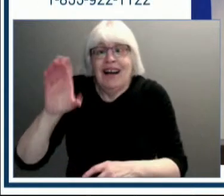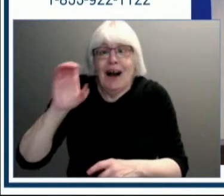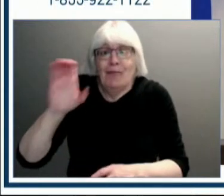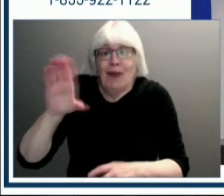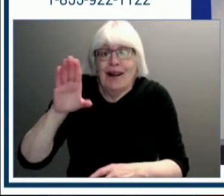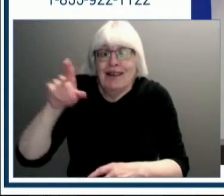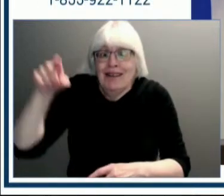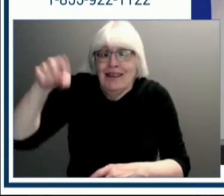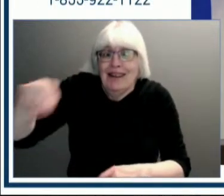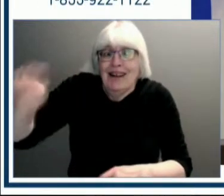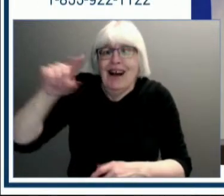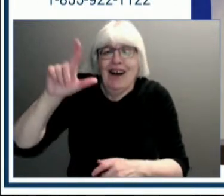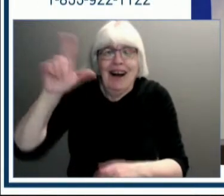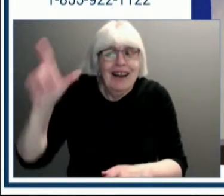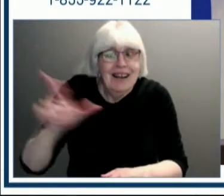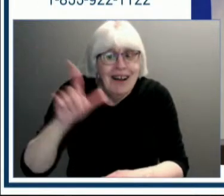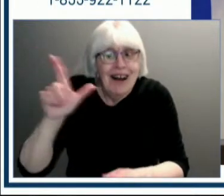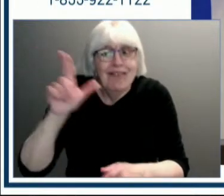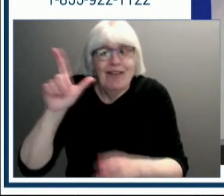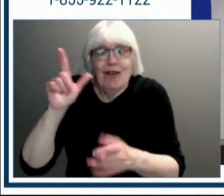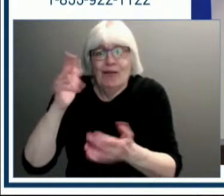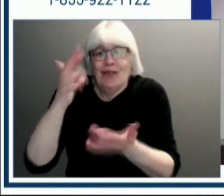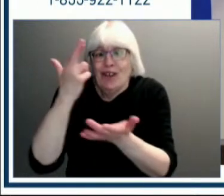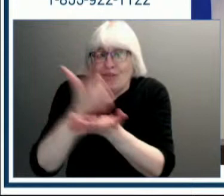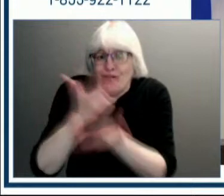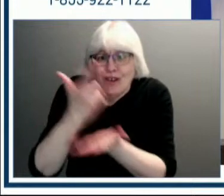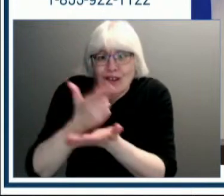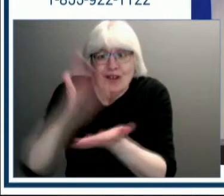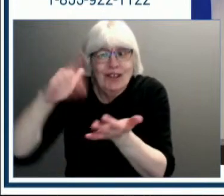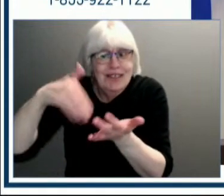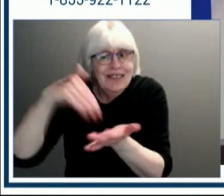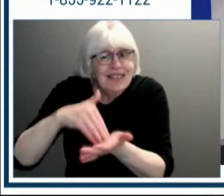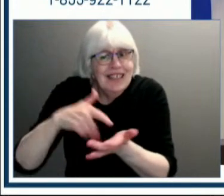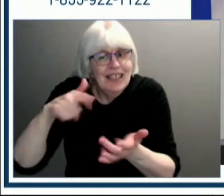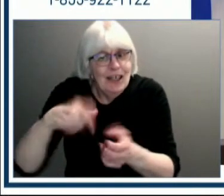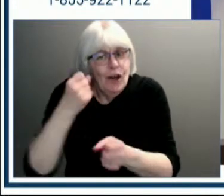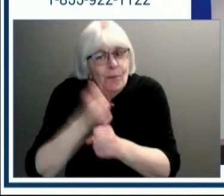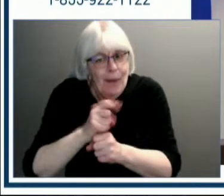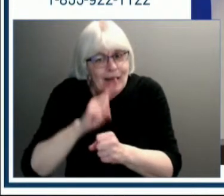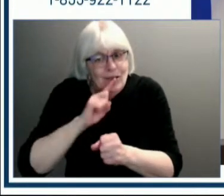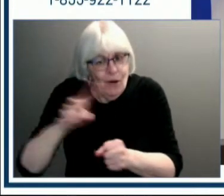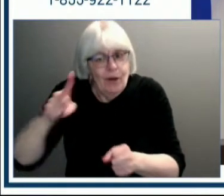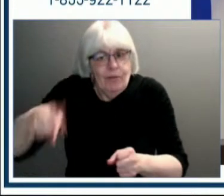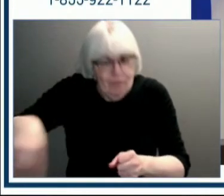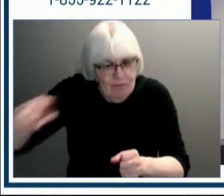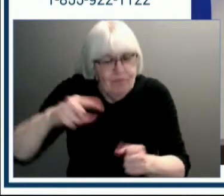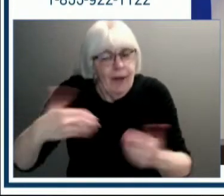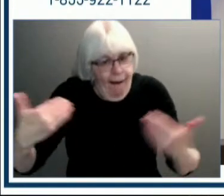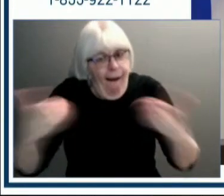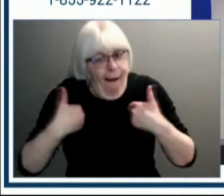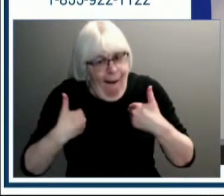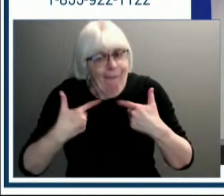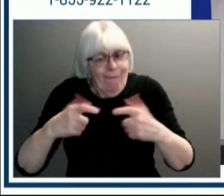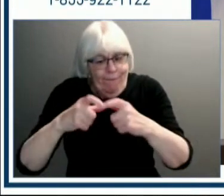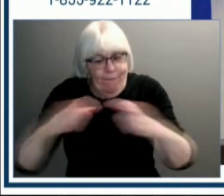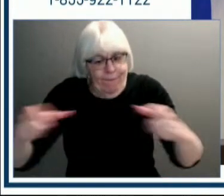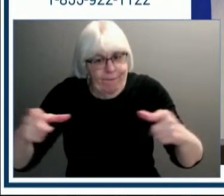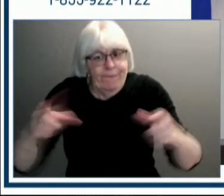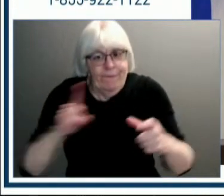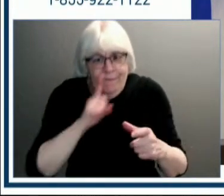distribution channels. We want people to make sure that they have access to tests as needed. And I'll go back to what Dr. Strang